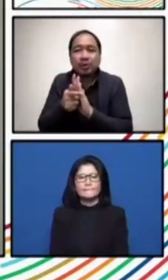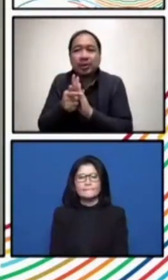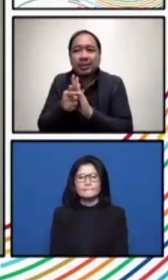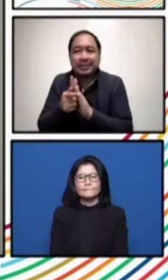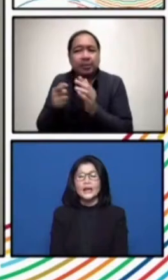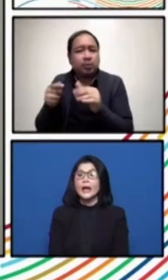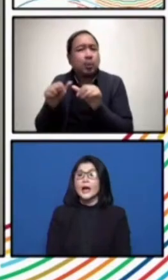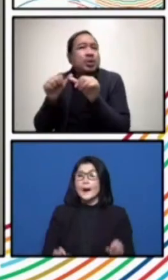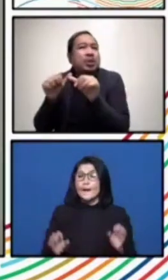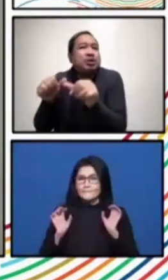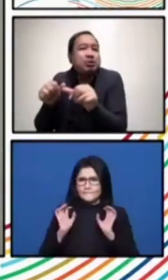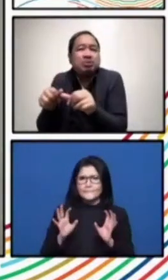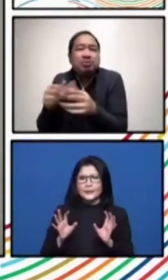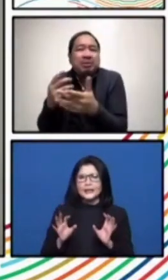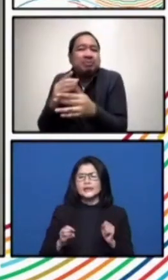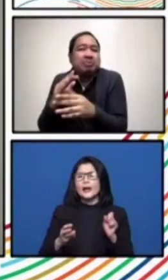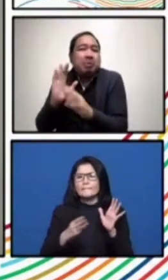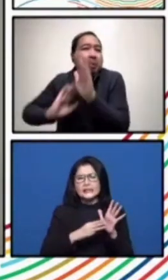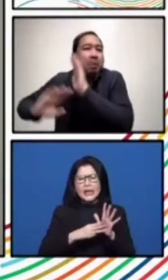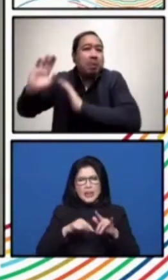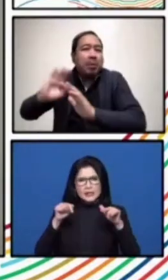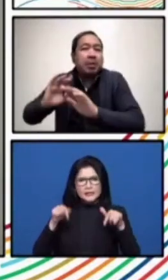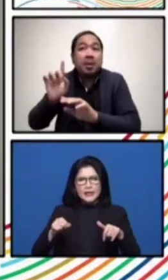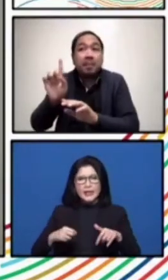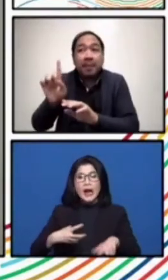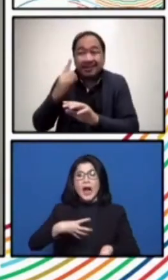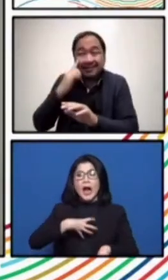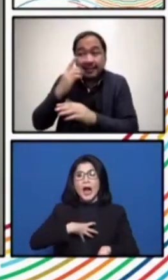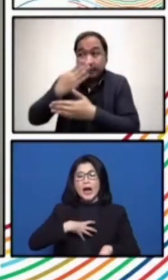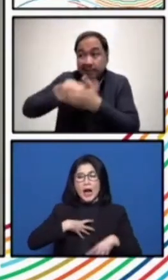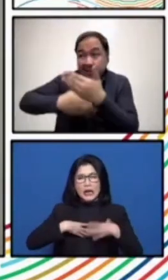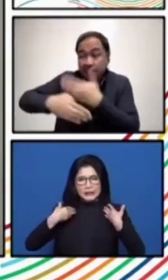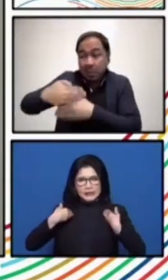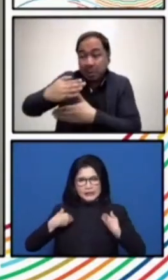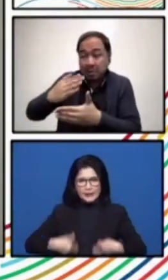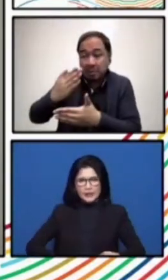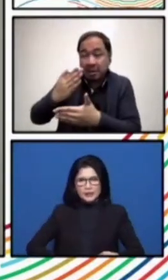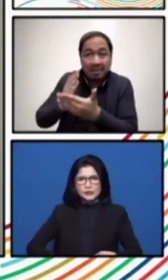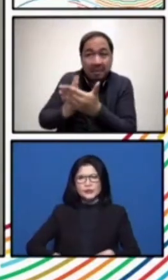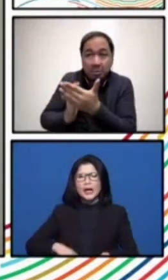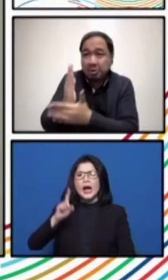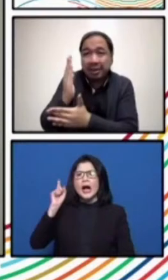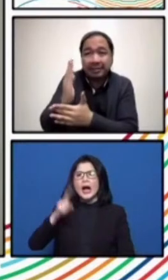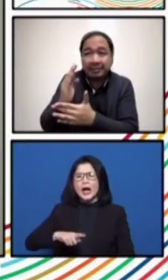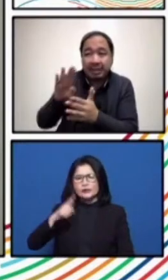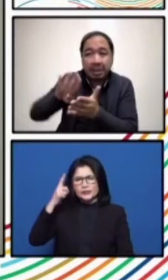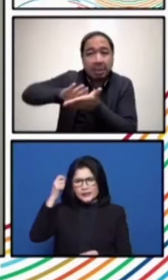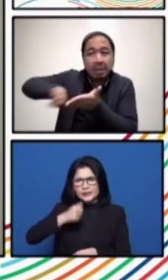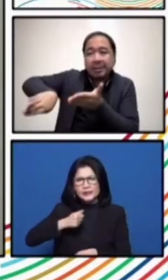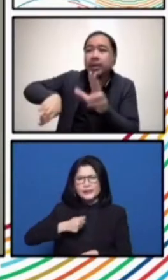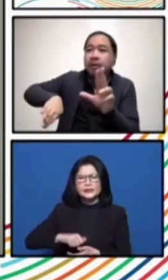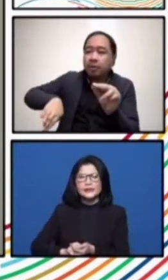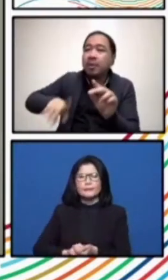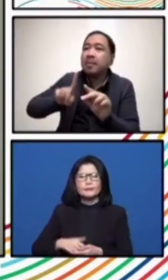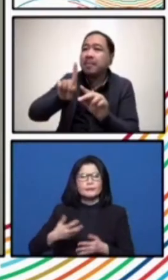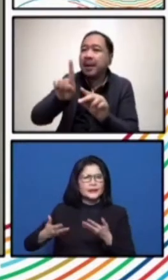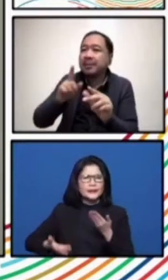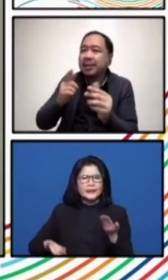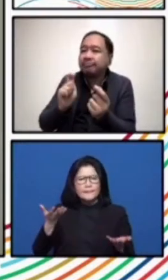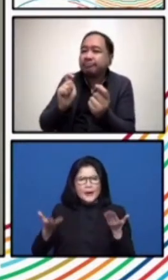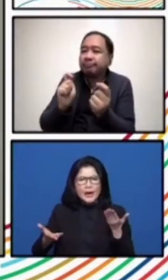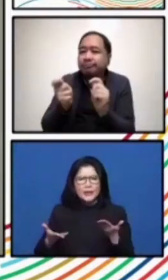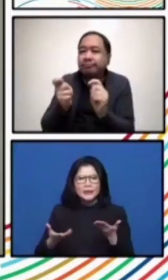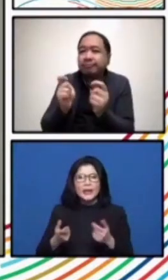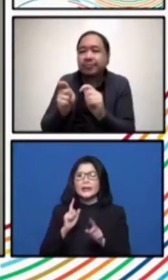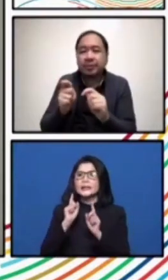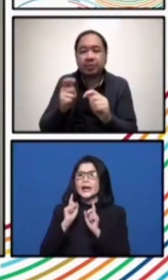that's not to say that disabled people's rights haven't been considered and required to be responded to in legislation but